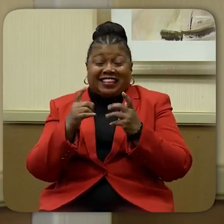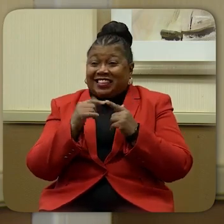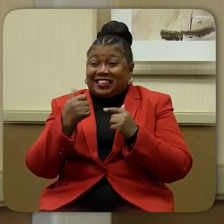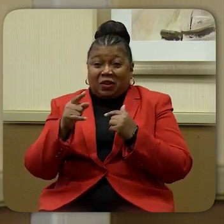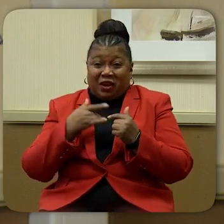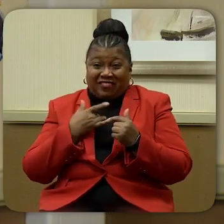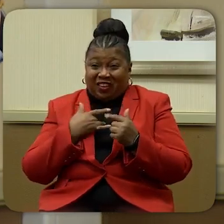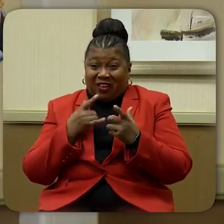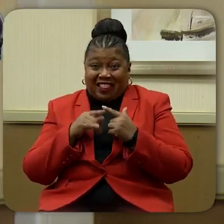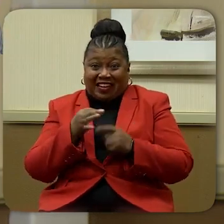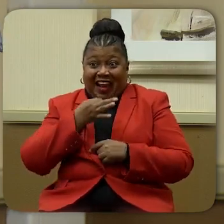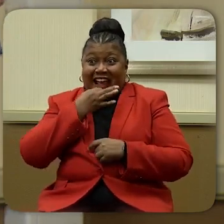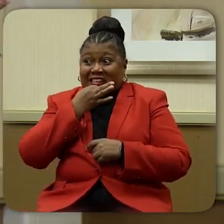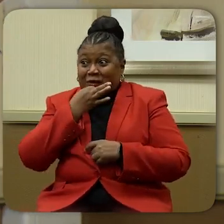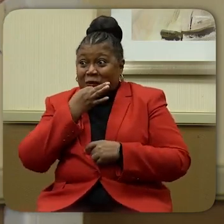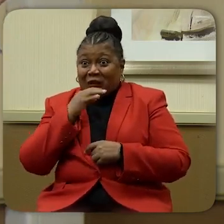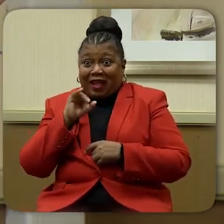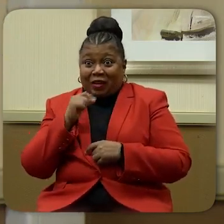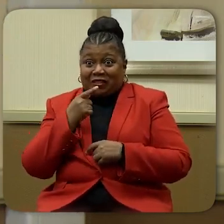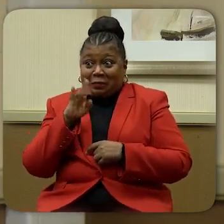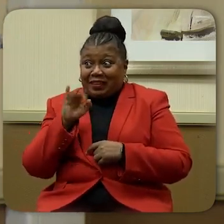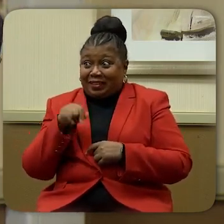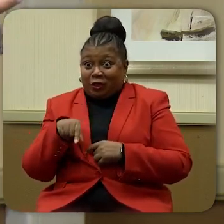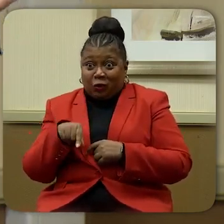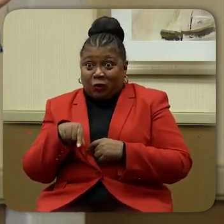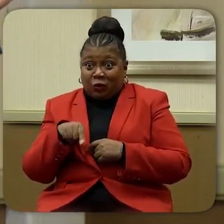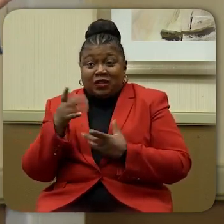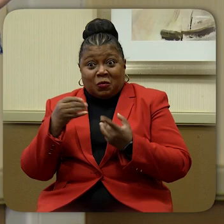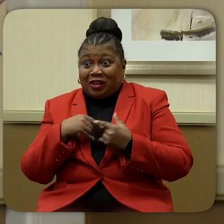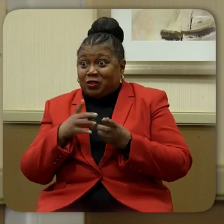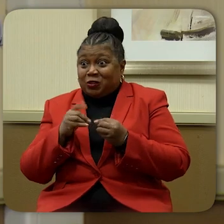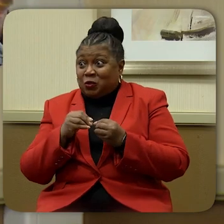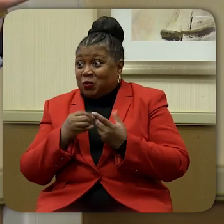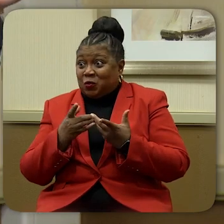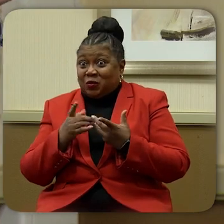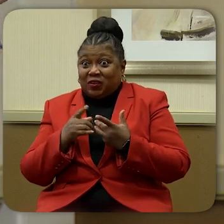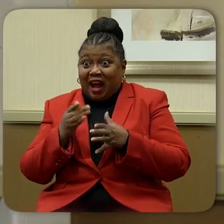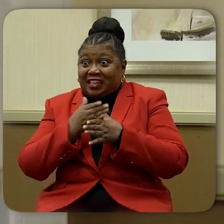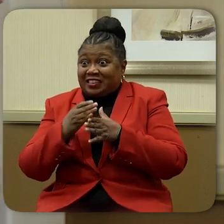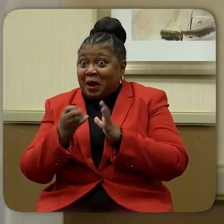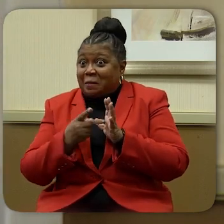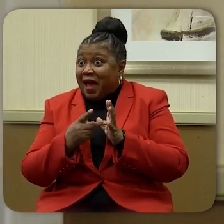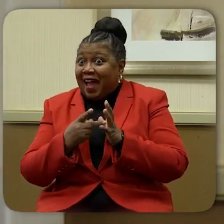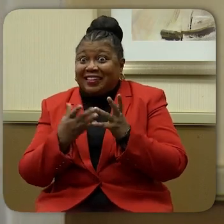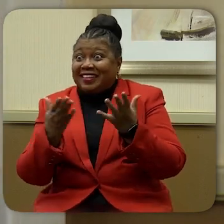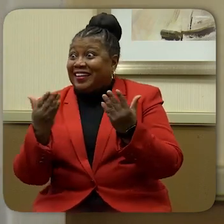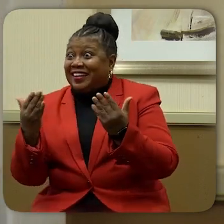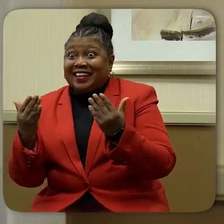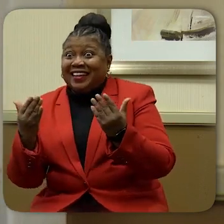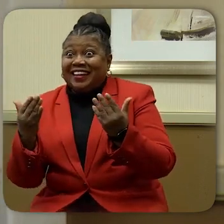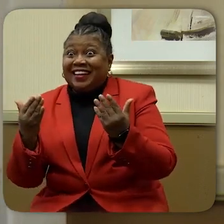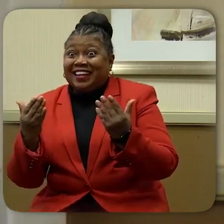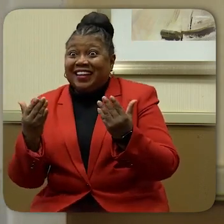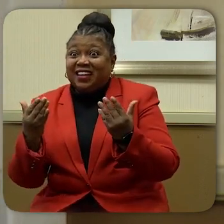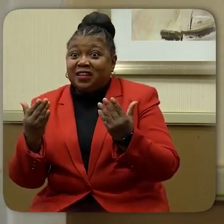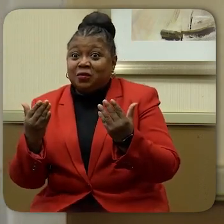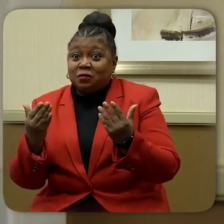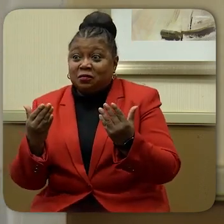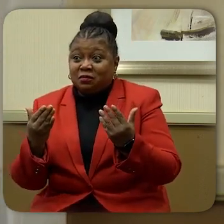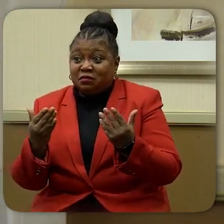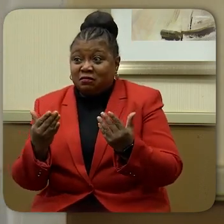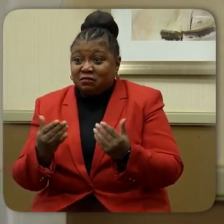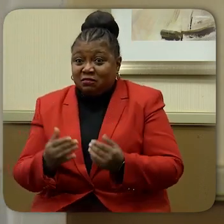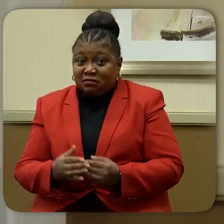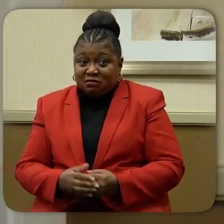does anyone feel like they're an expert on LGBTQ signs that would want to do a share back for folks?